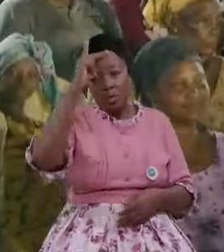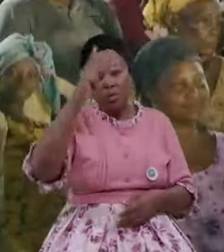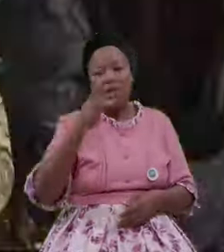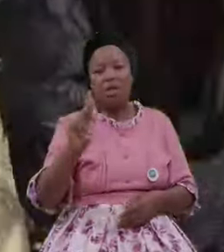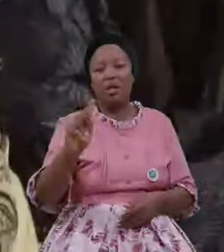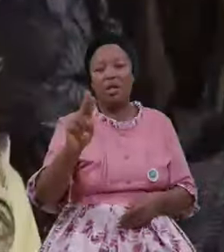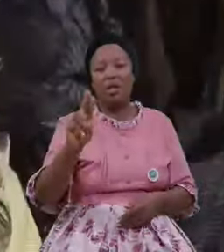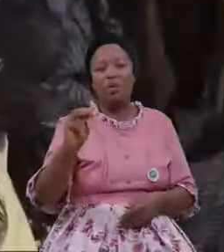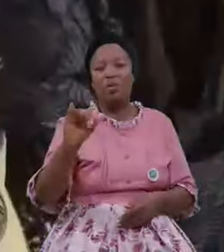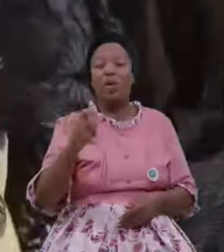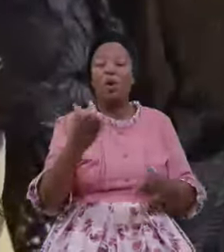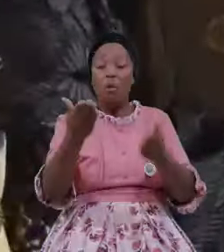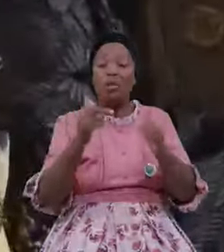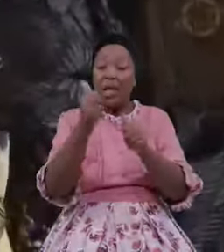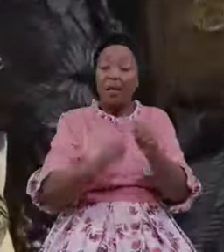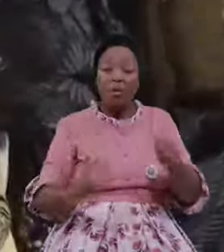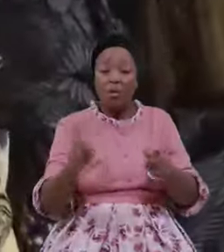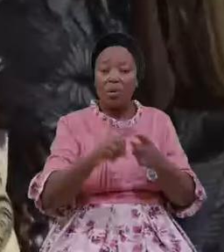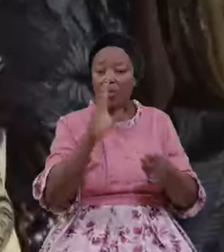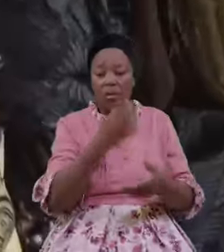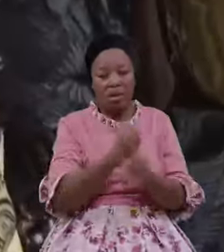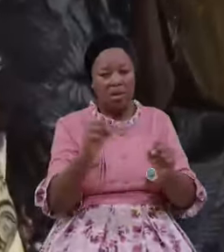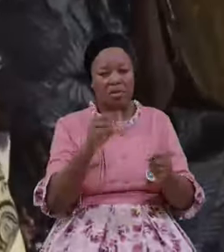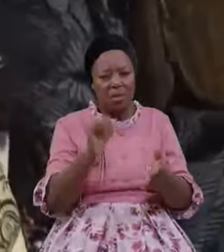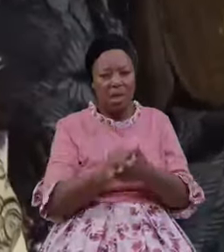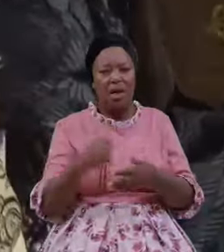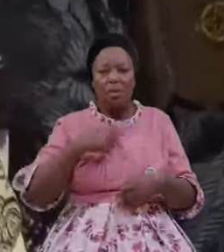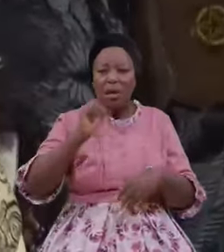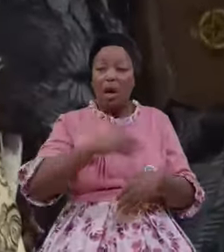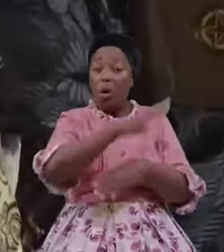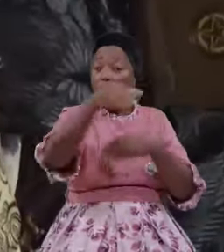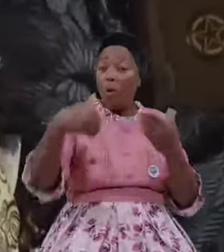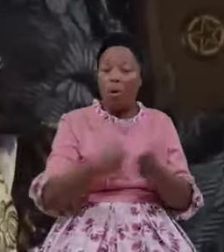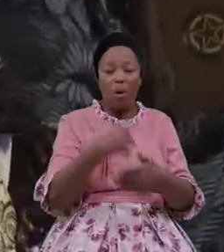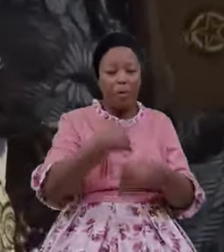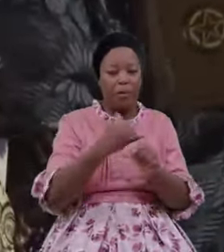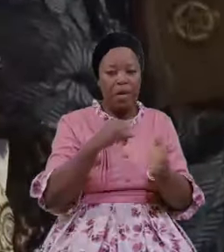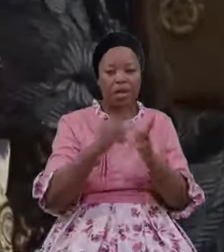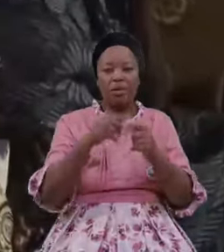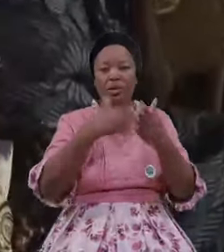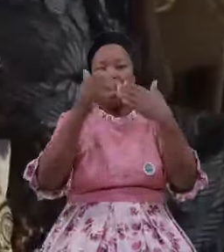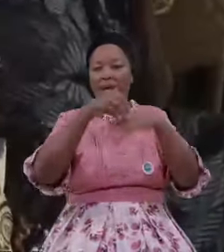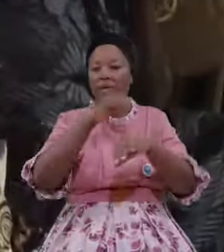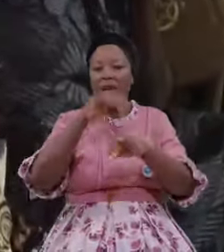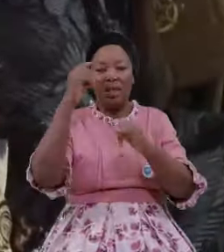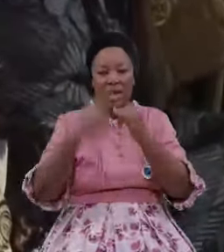now, get their data. Don't cancel, be fast, because this night is historic.